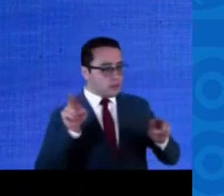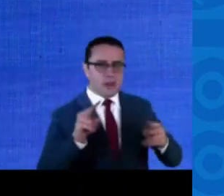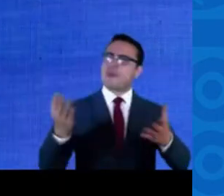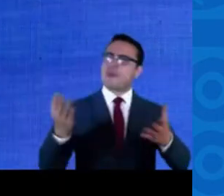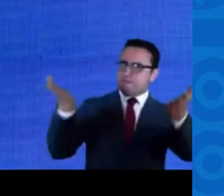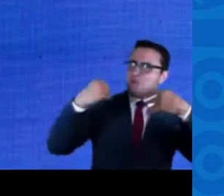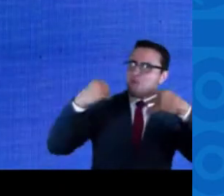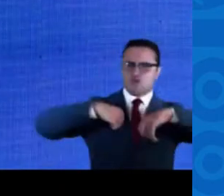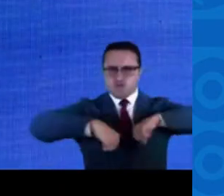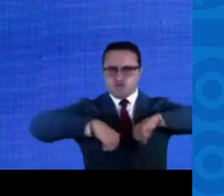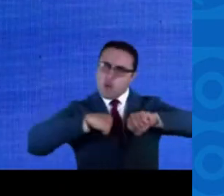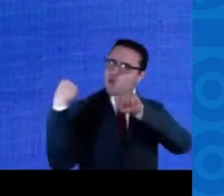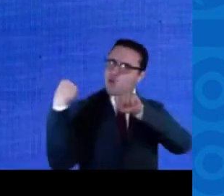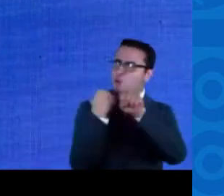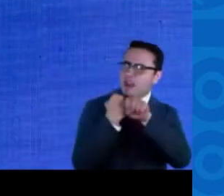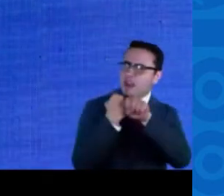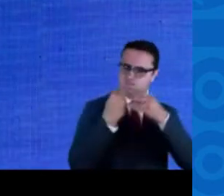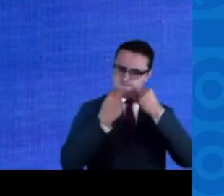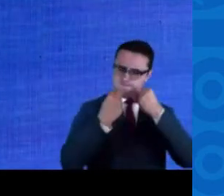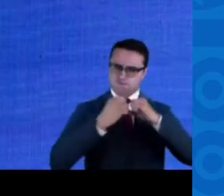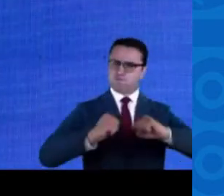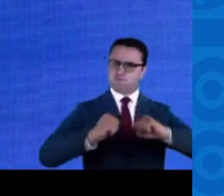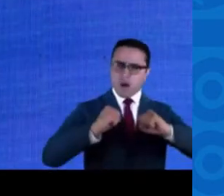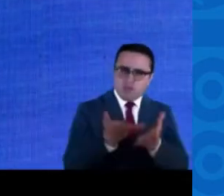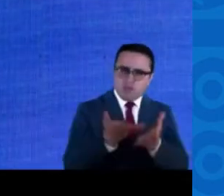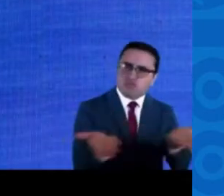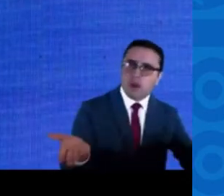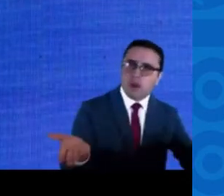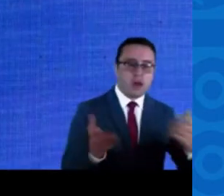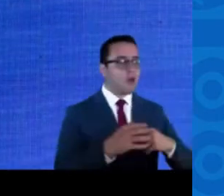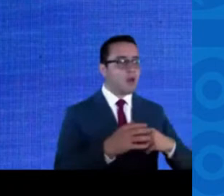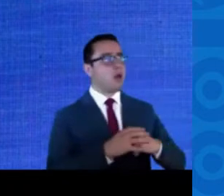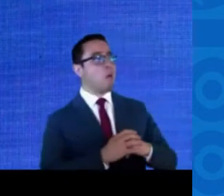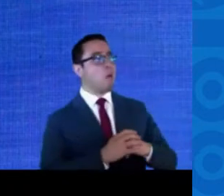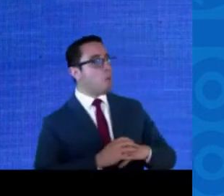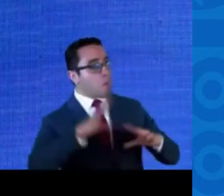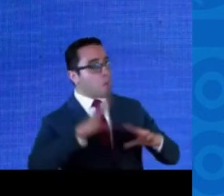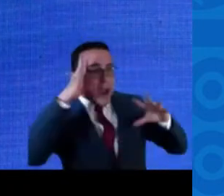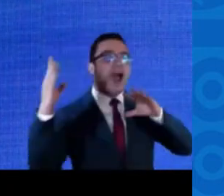to take this, to take action, and